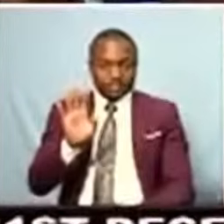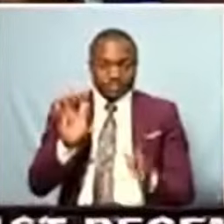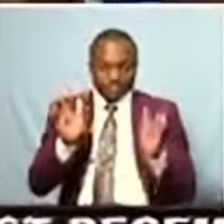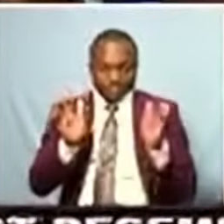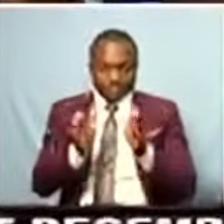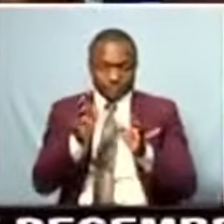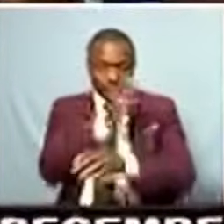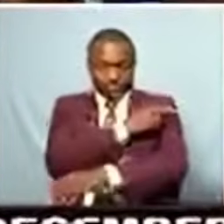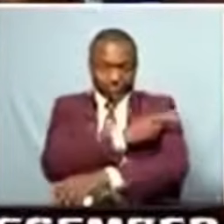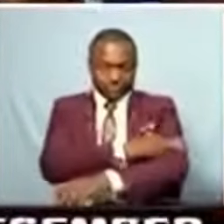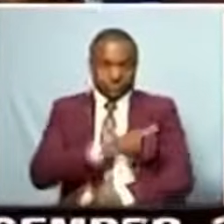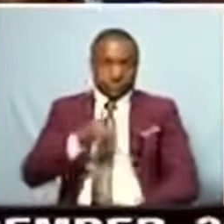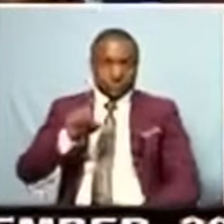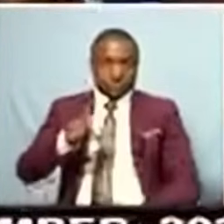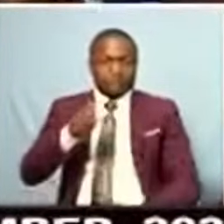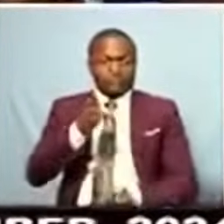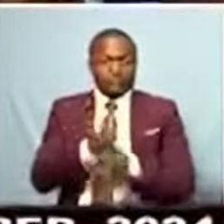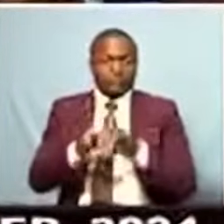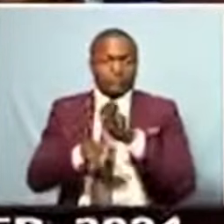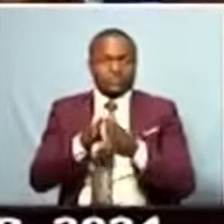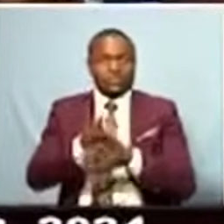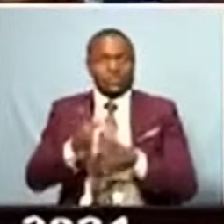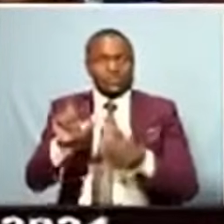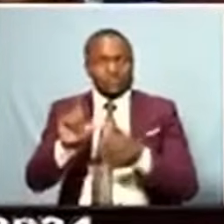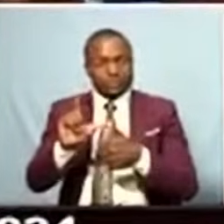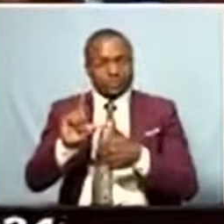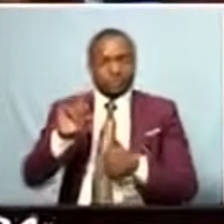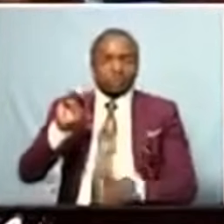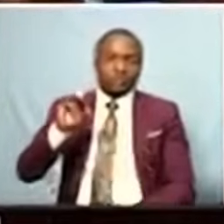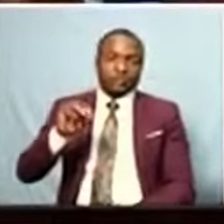been constructed in Lufanyama, Mpongwe,